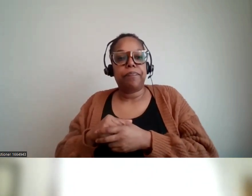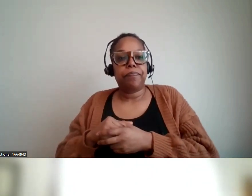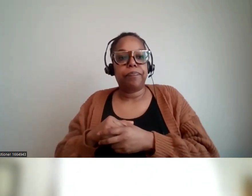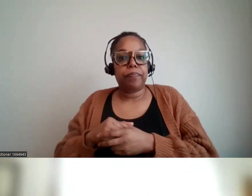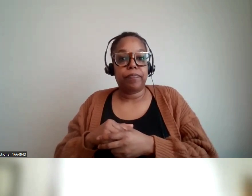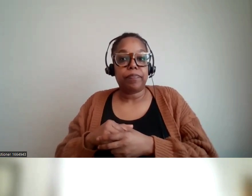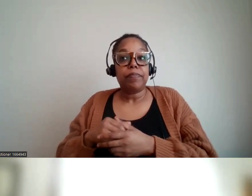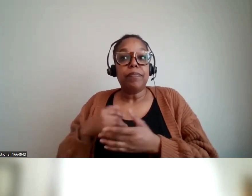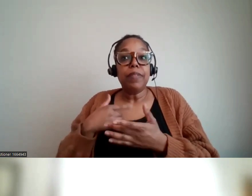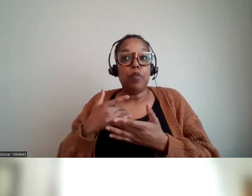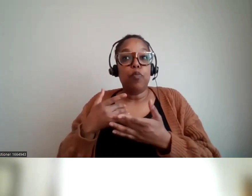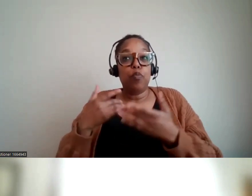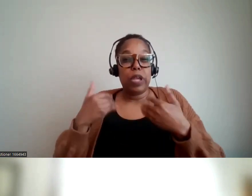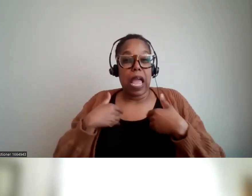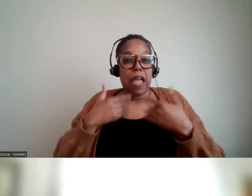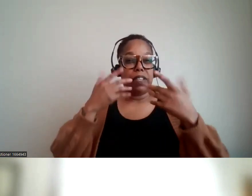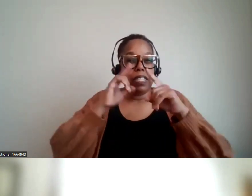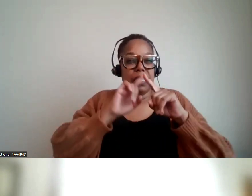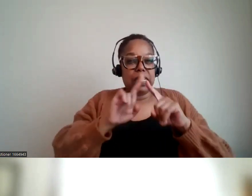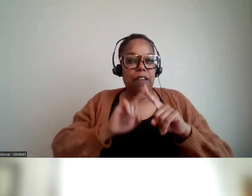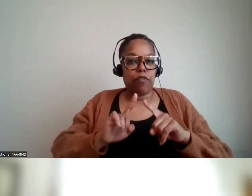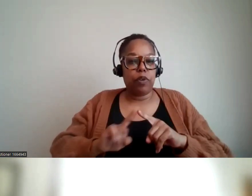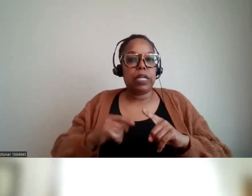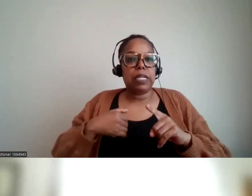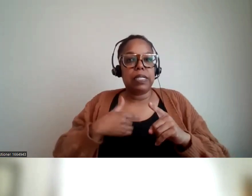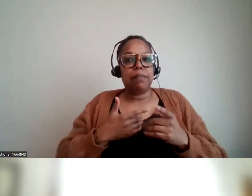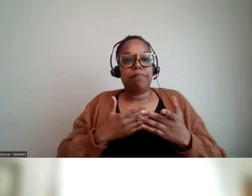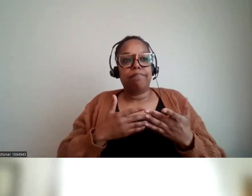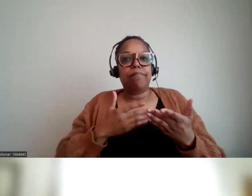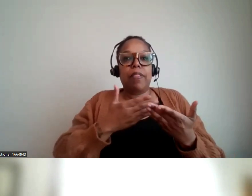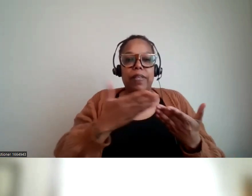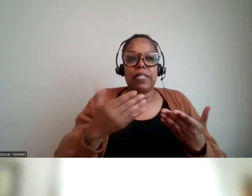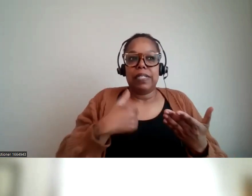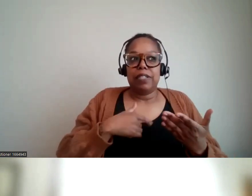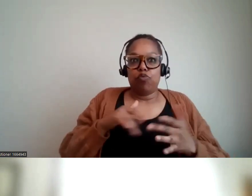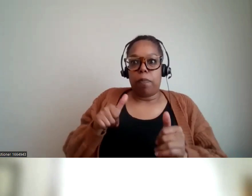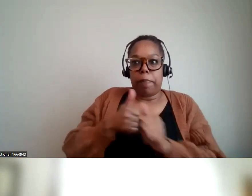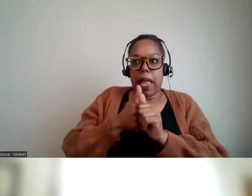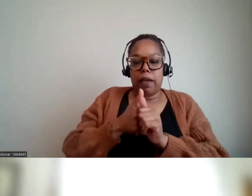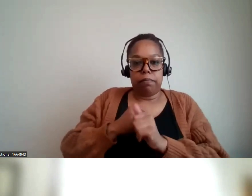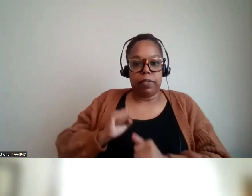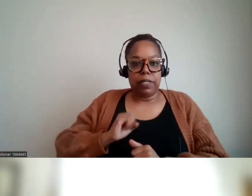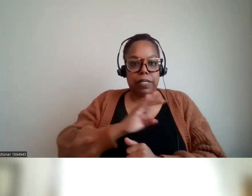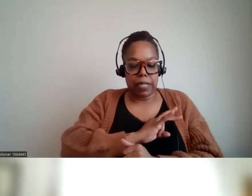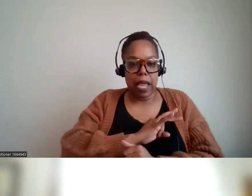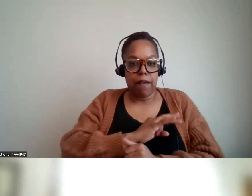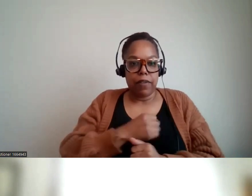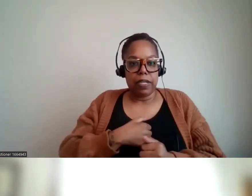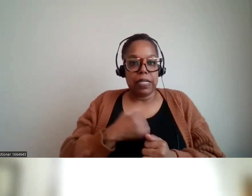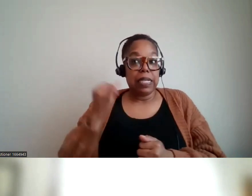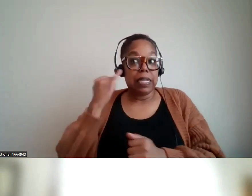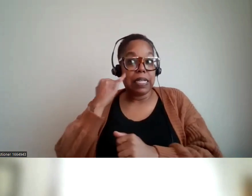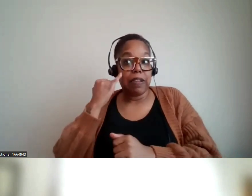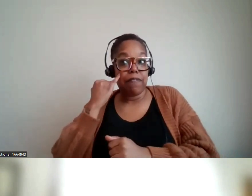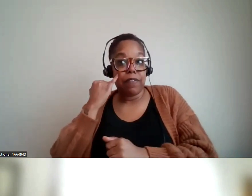or night is a little overwhelming, that we can use those per diems to really help back up our staff so that they don't feel overwhelmed